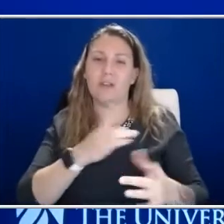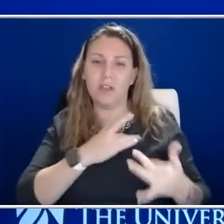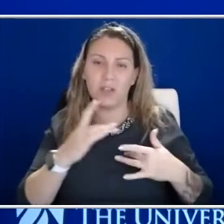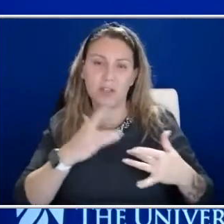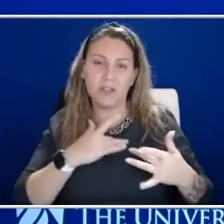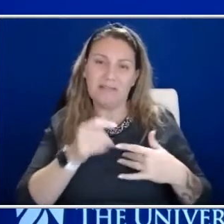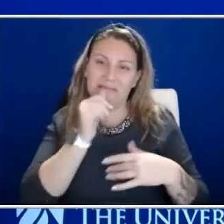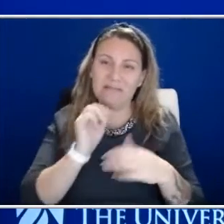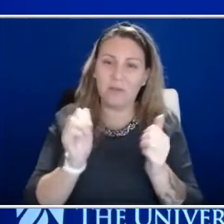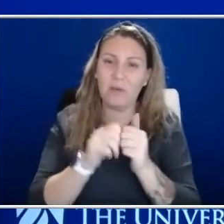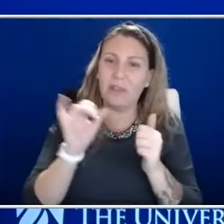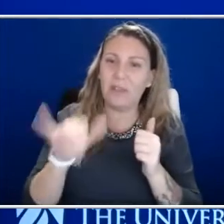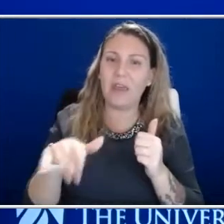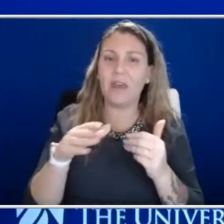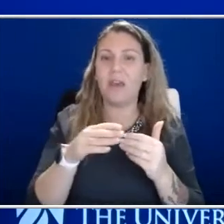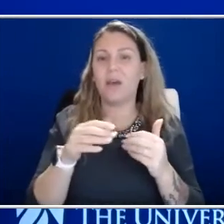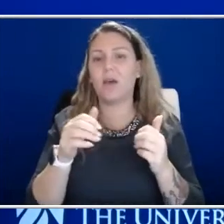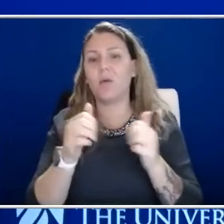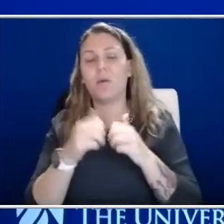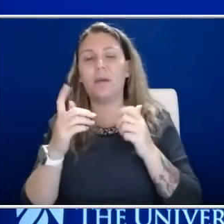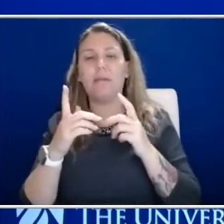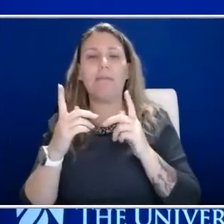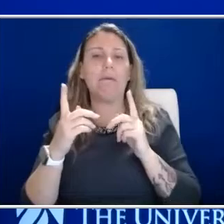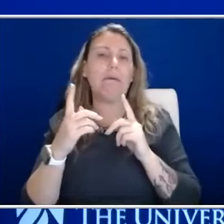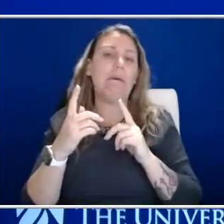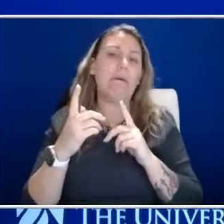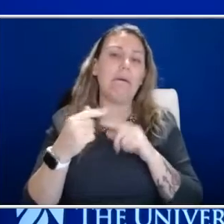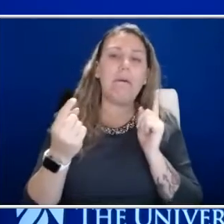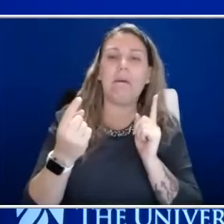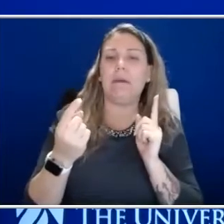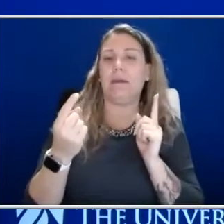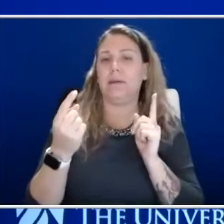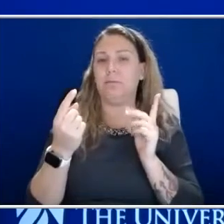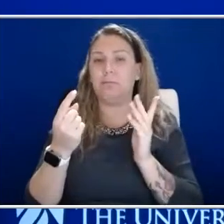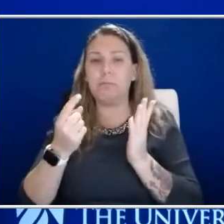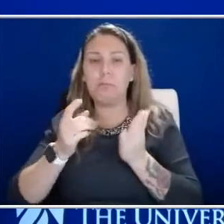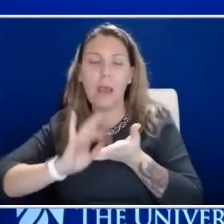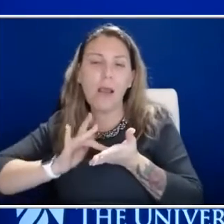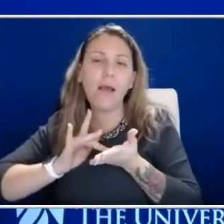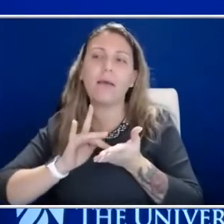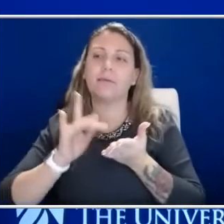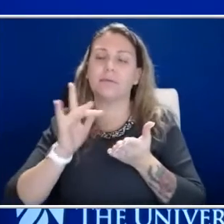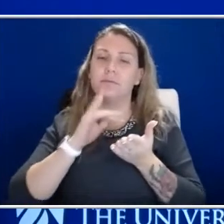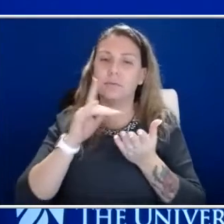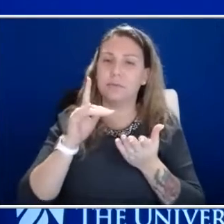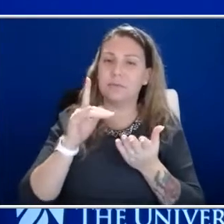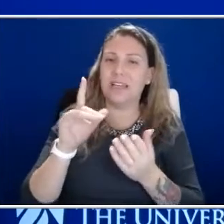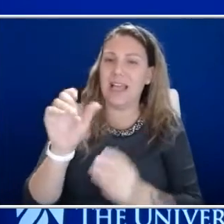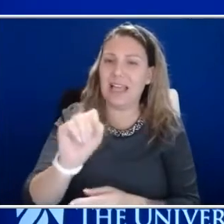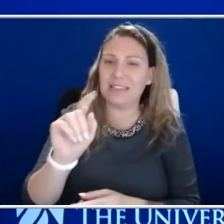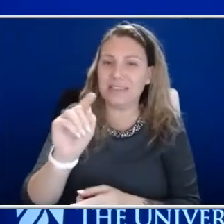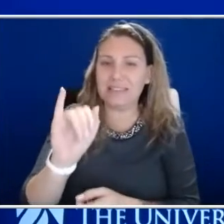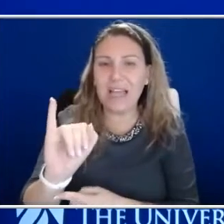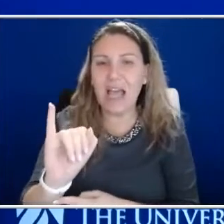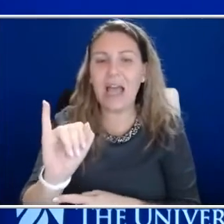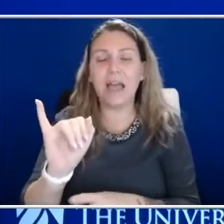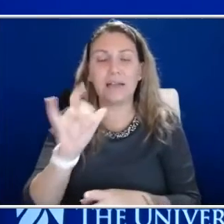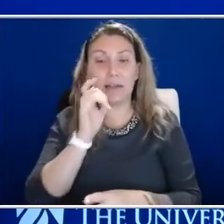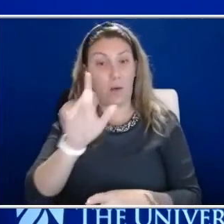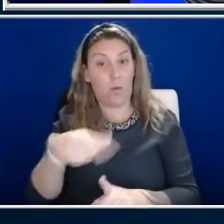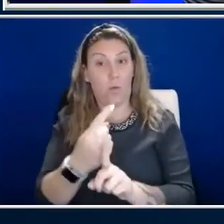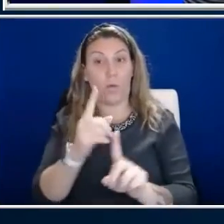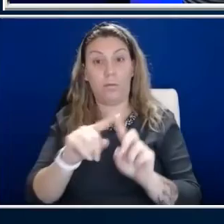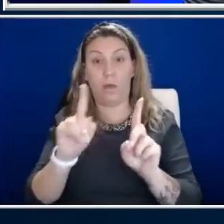that with antibiotic resistance, not just for sexually transmitted infections or STIs, but really all infections in